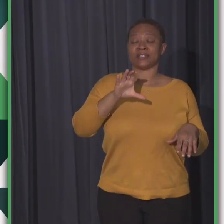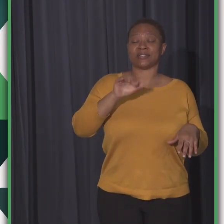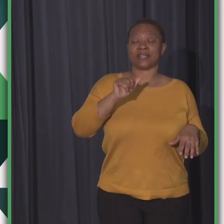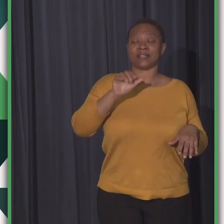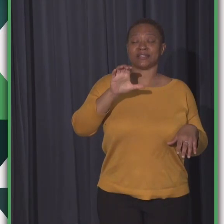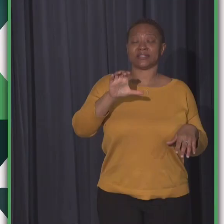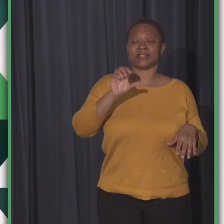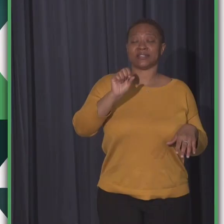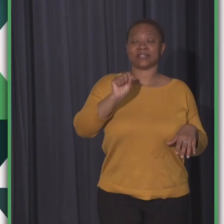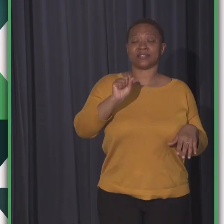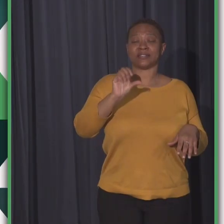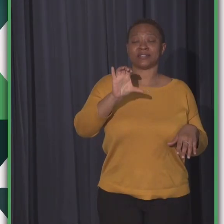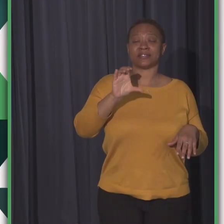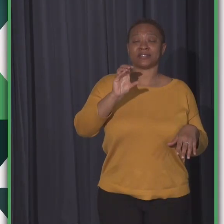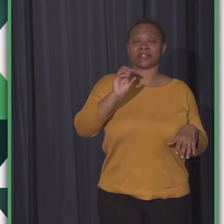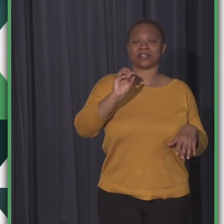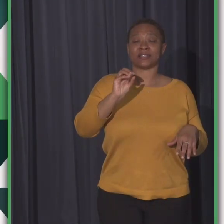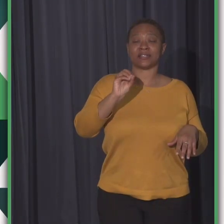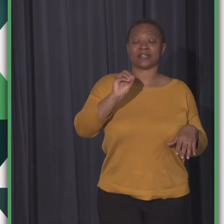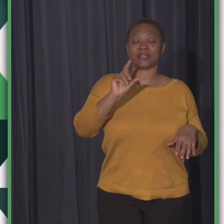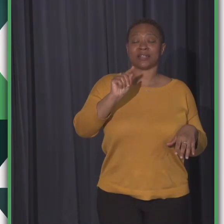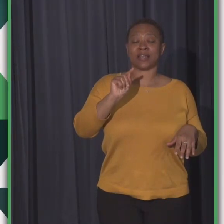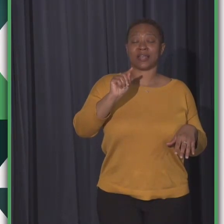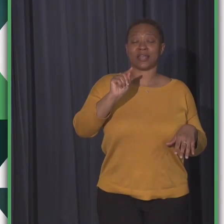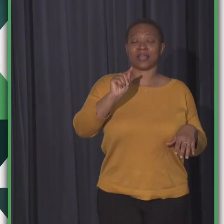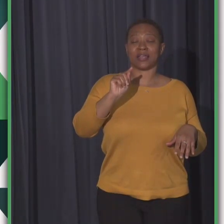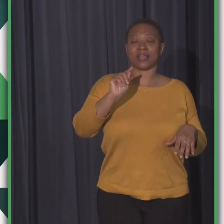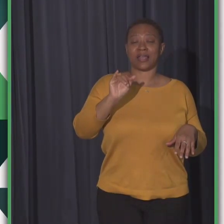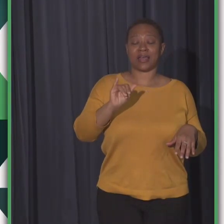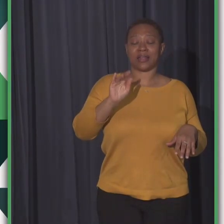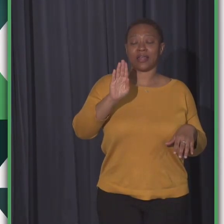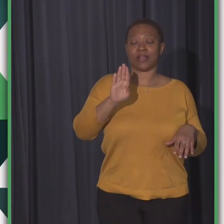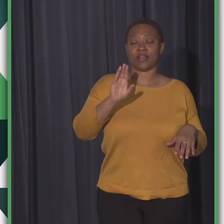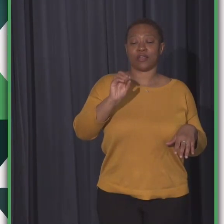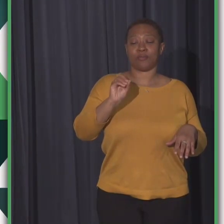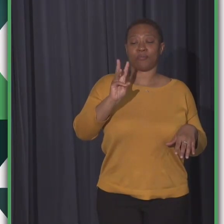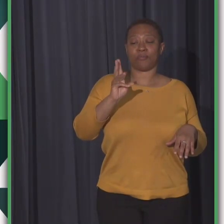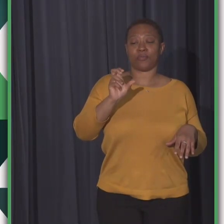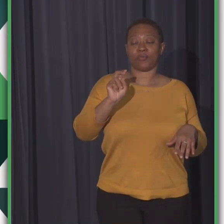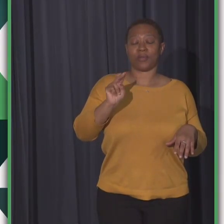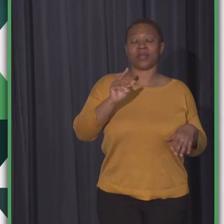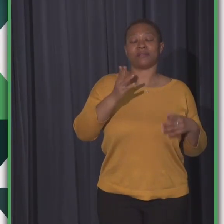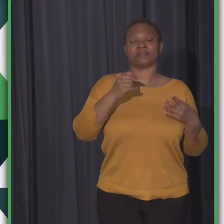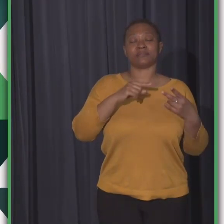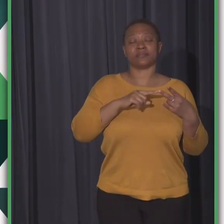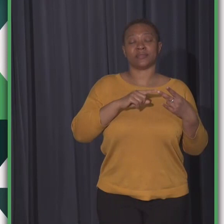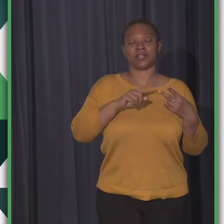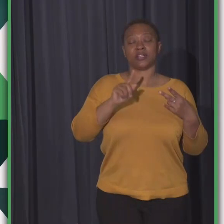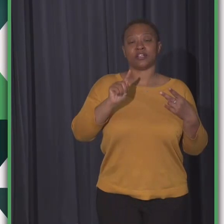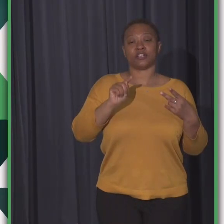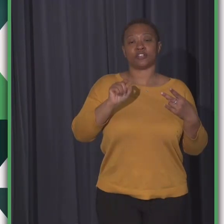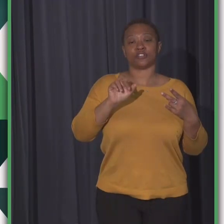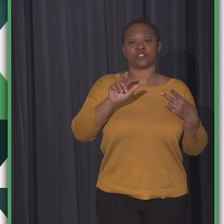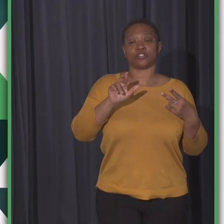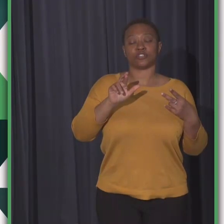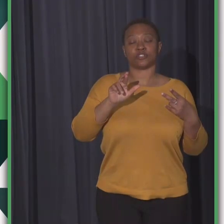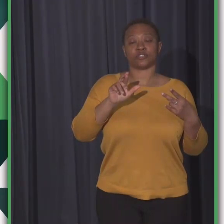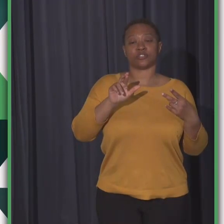Scotty Bowman, and then after Mr. Bowman, it'll be Ms. Tara Brown. Yes,